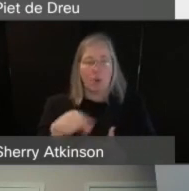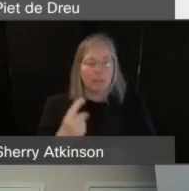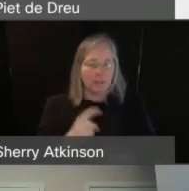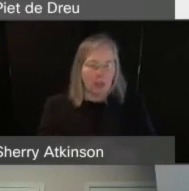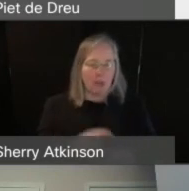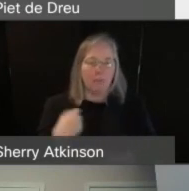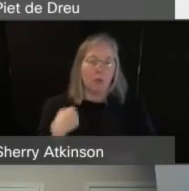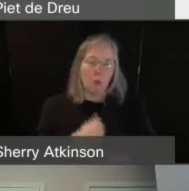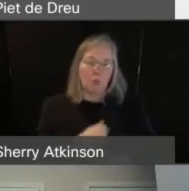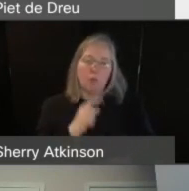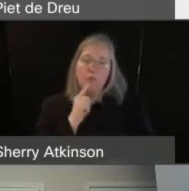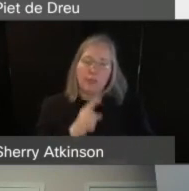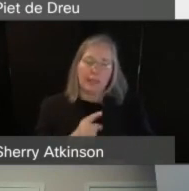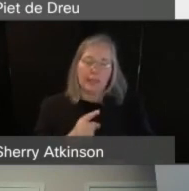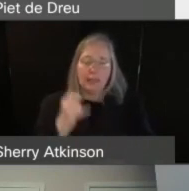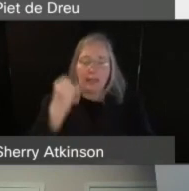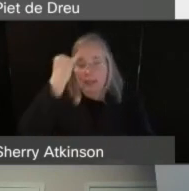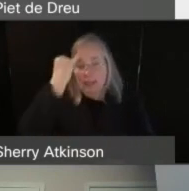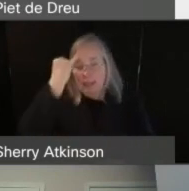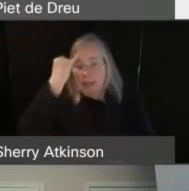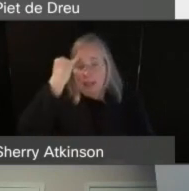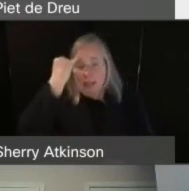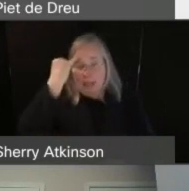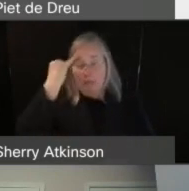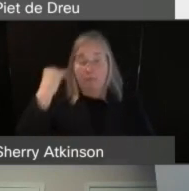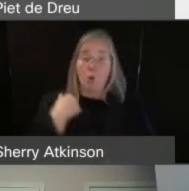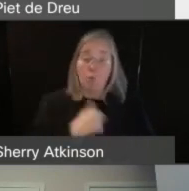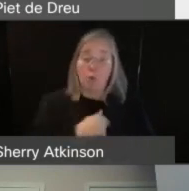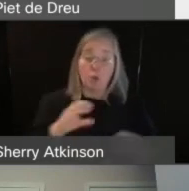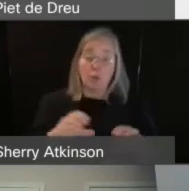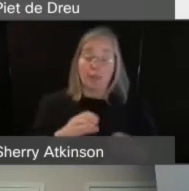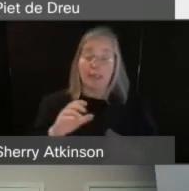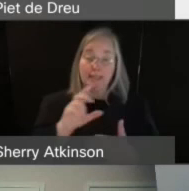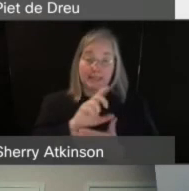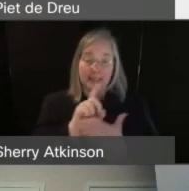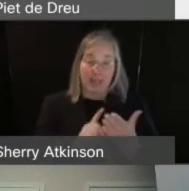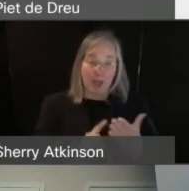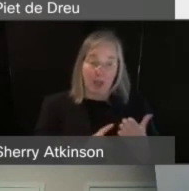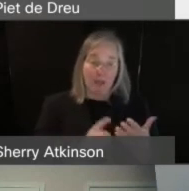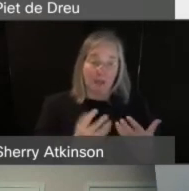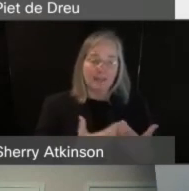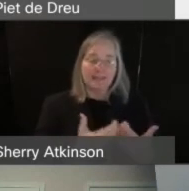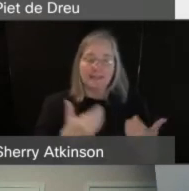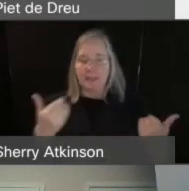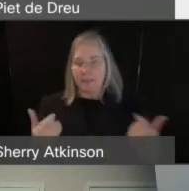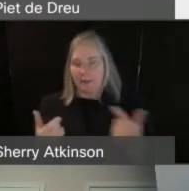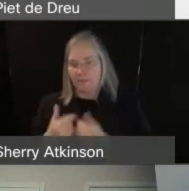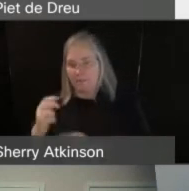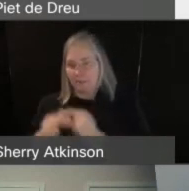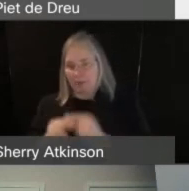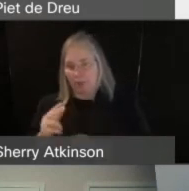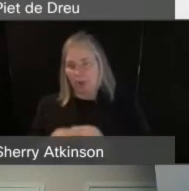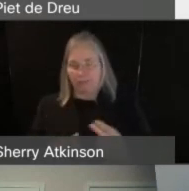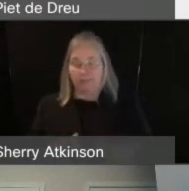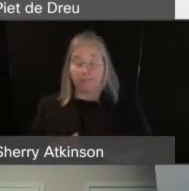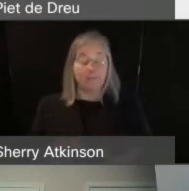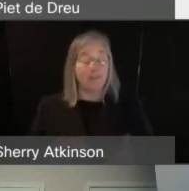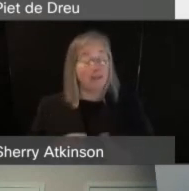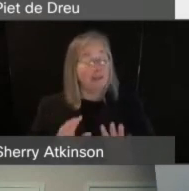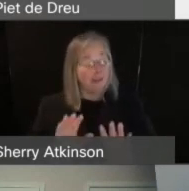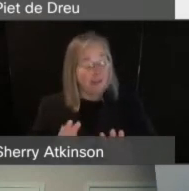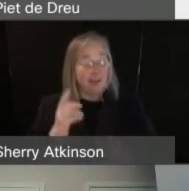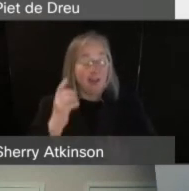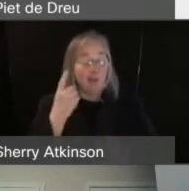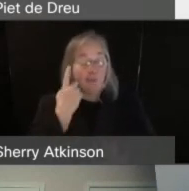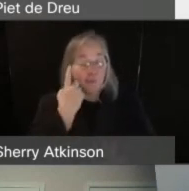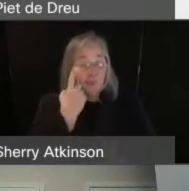really, if we're doing the design separate from the building. Recently, we've been doing a lot more